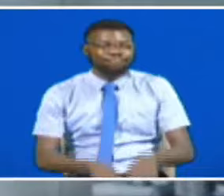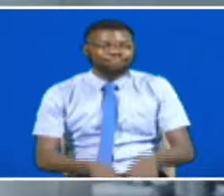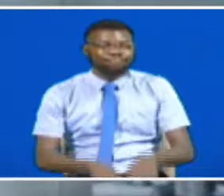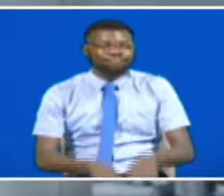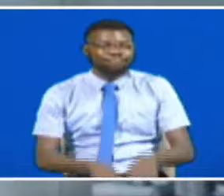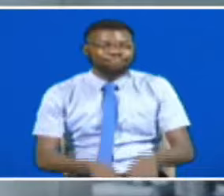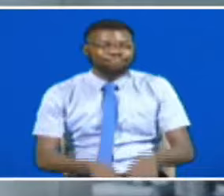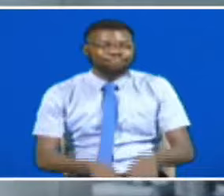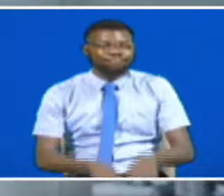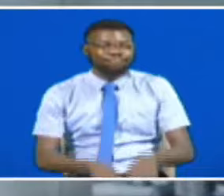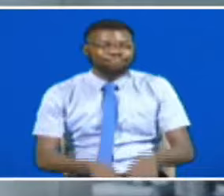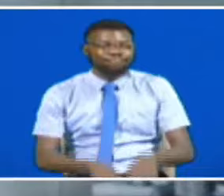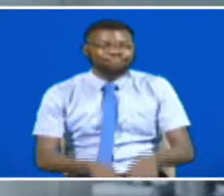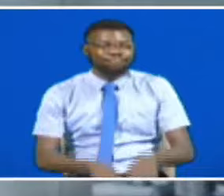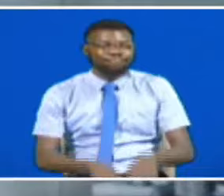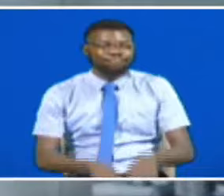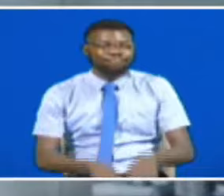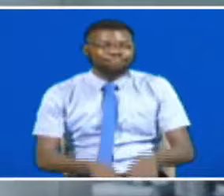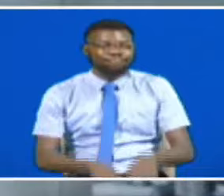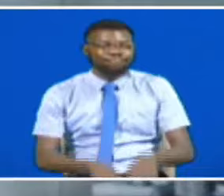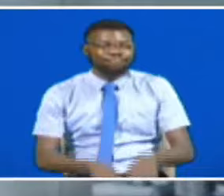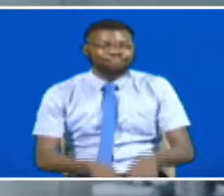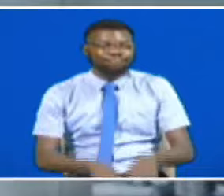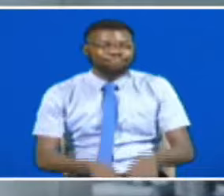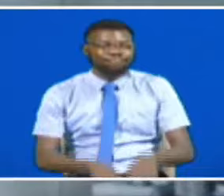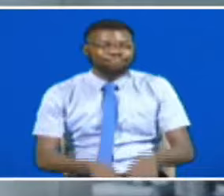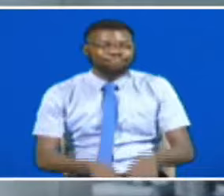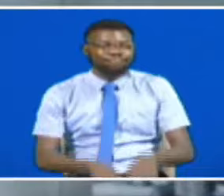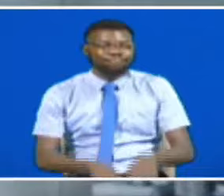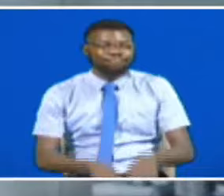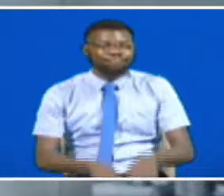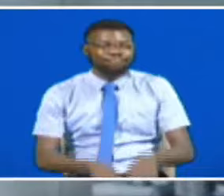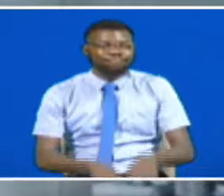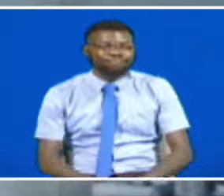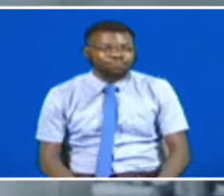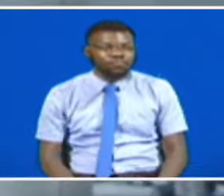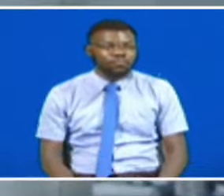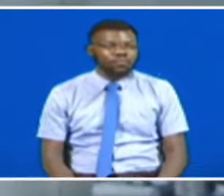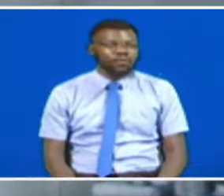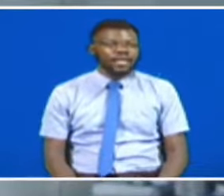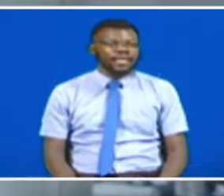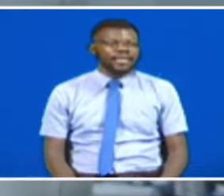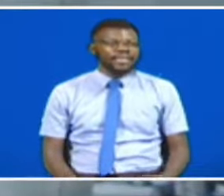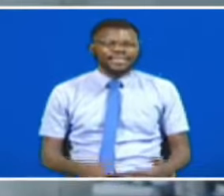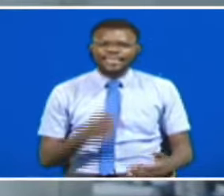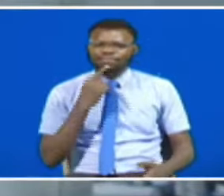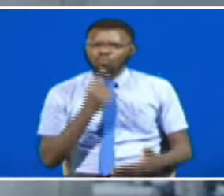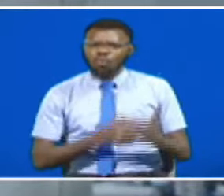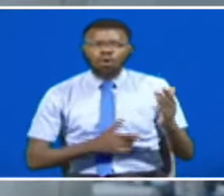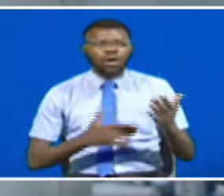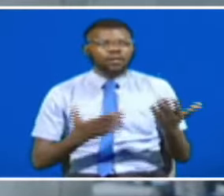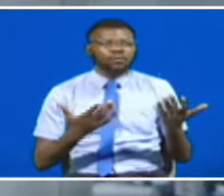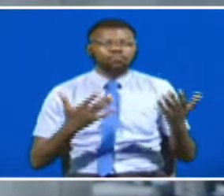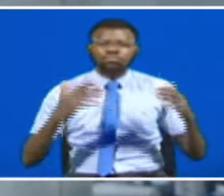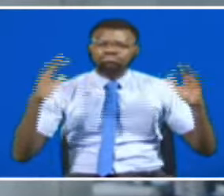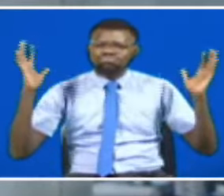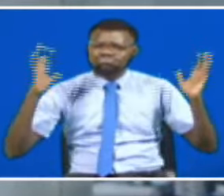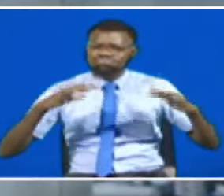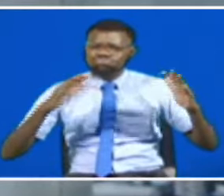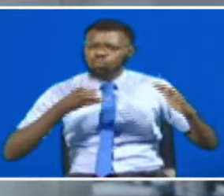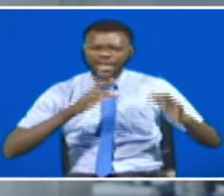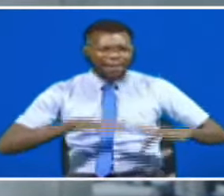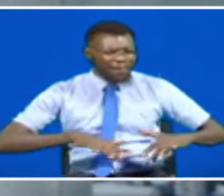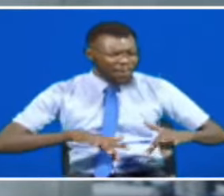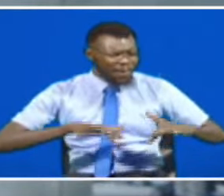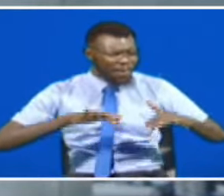Nairobi County Governor Johnson Sakaja identified the poorly maintained and clogged drainage system as a primary